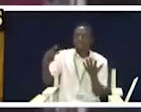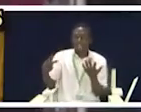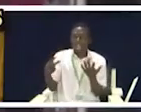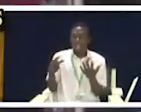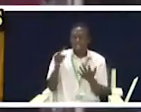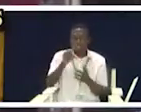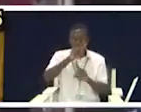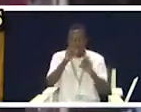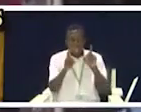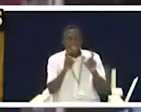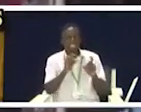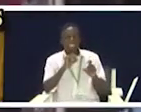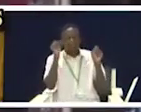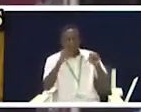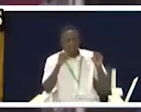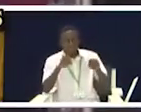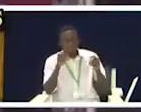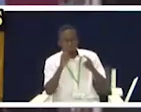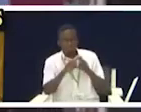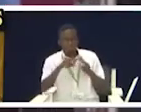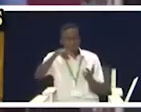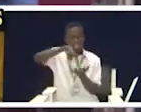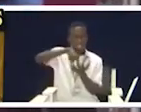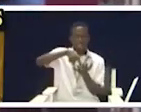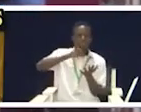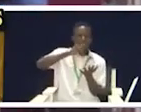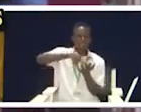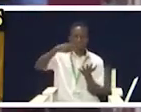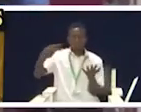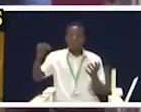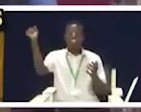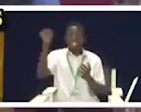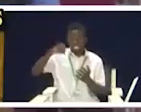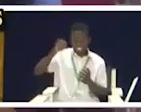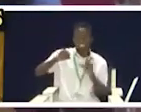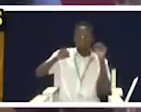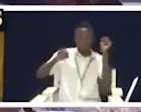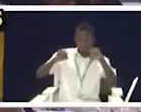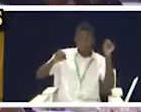and not fall? Yes. Tell your neighbor, yes.